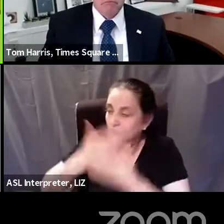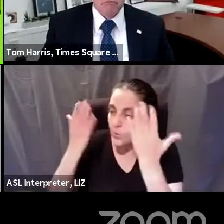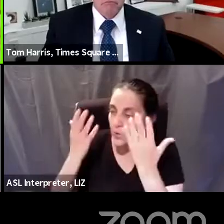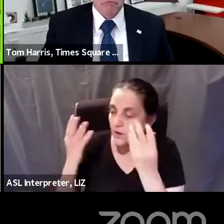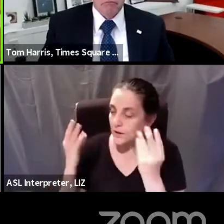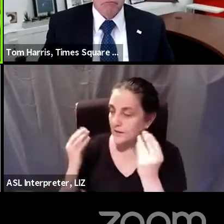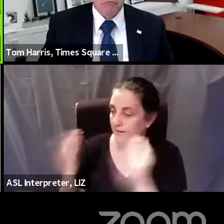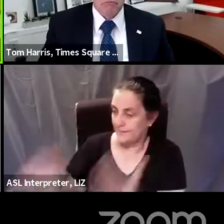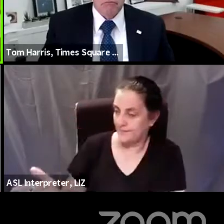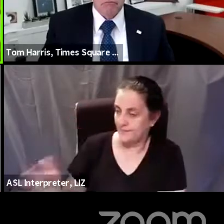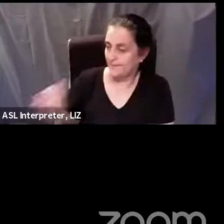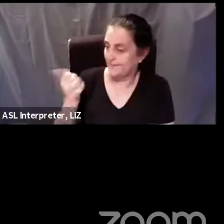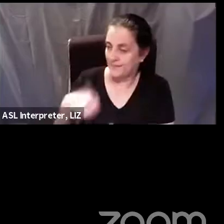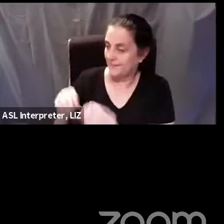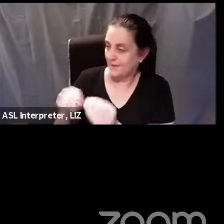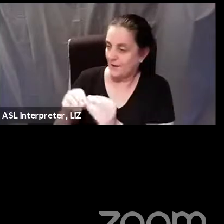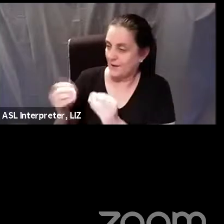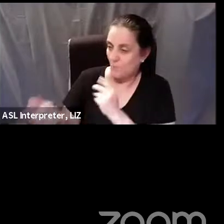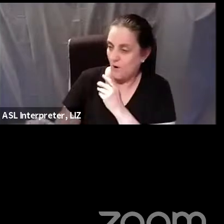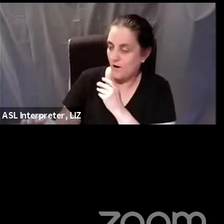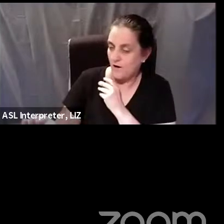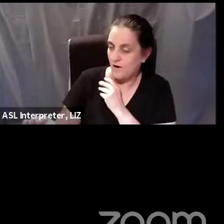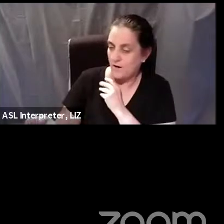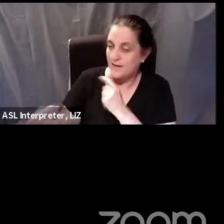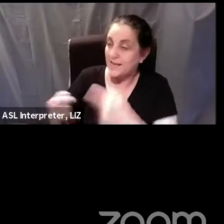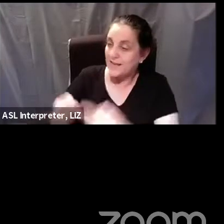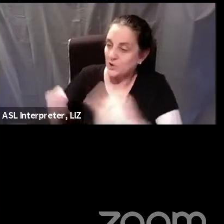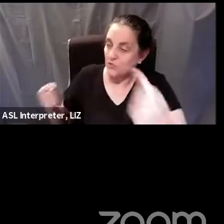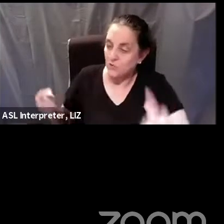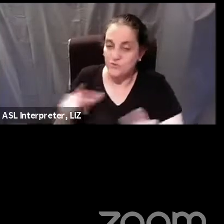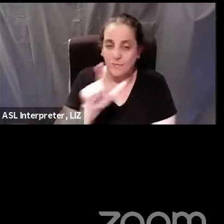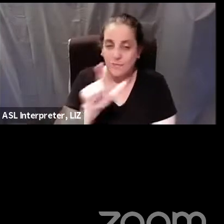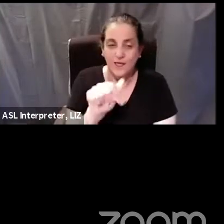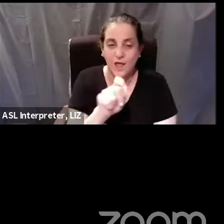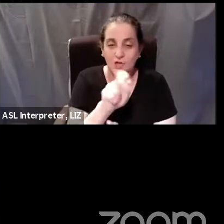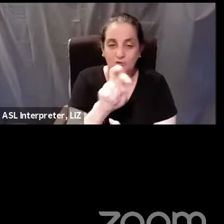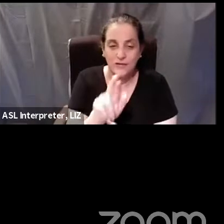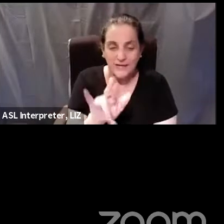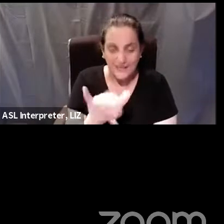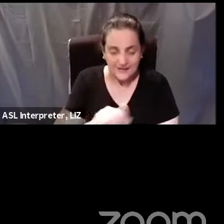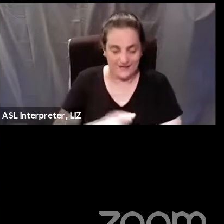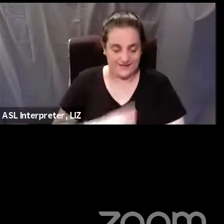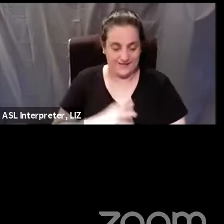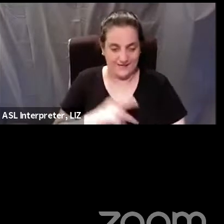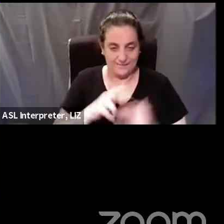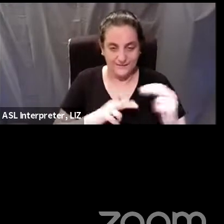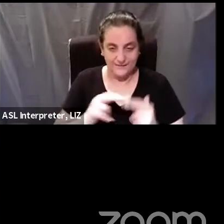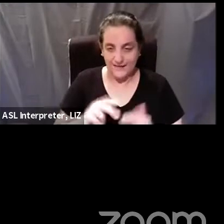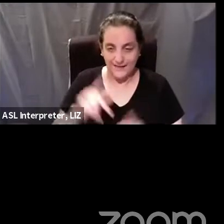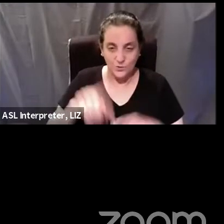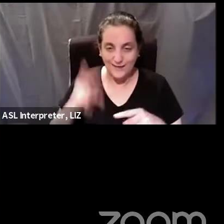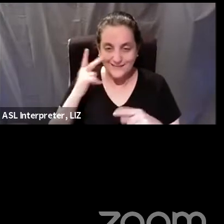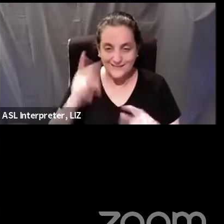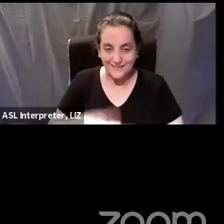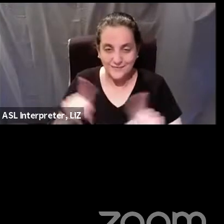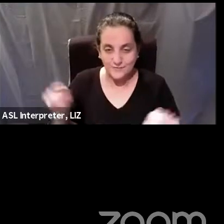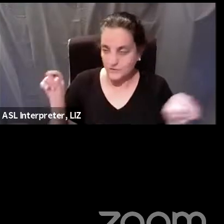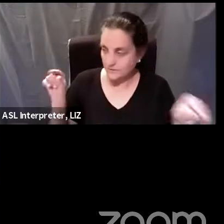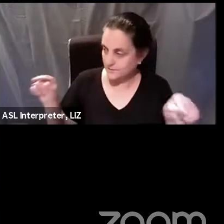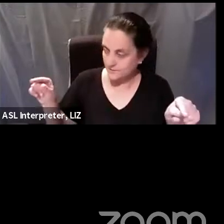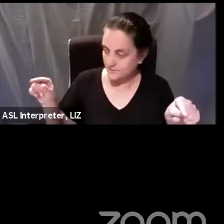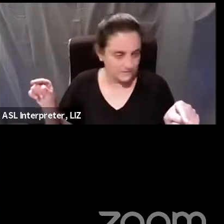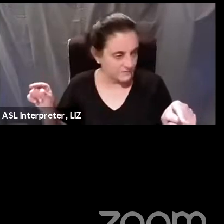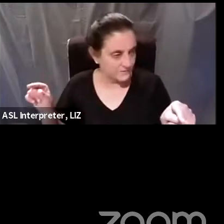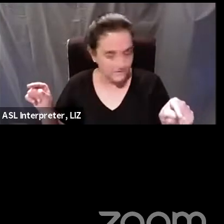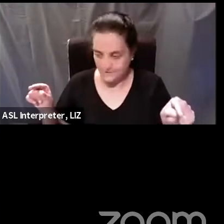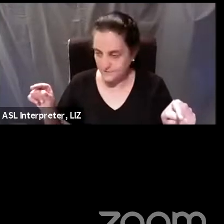The building is across the street from a luxury building, and you won't know the difference. So when I talk to the